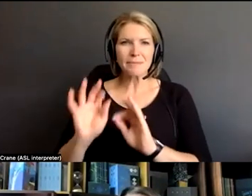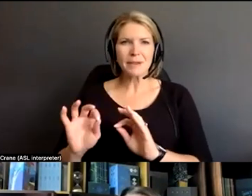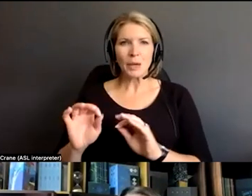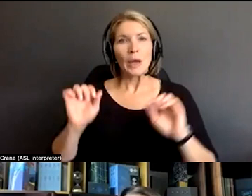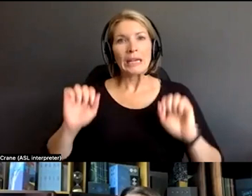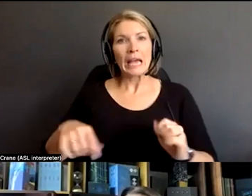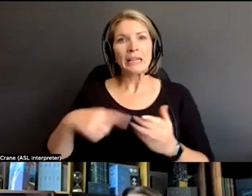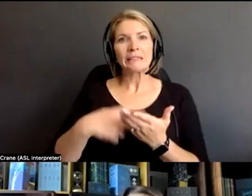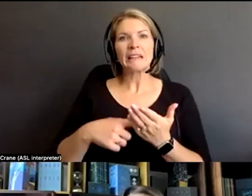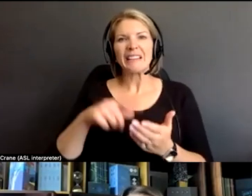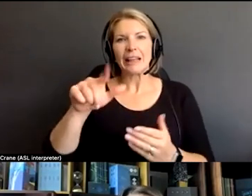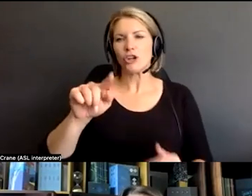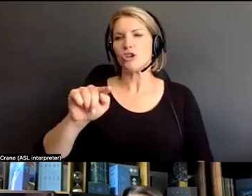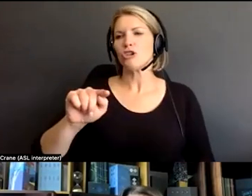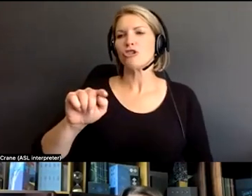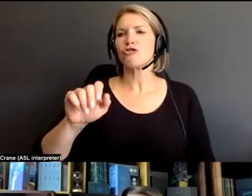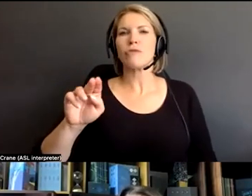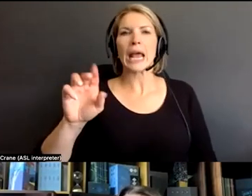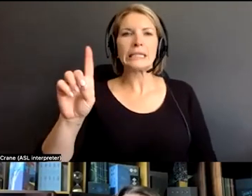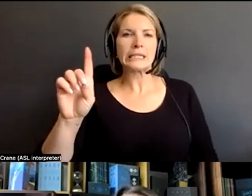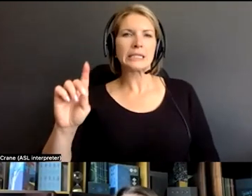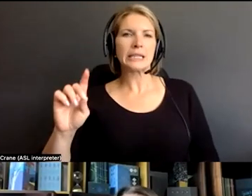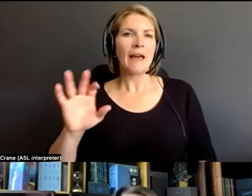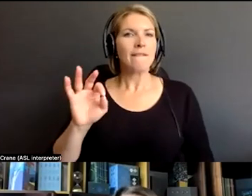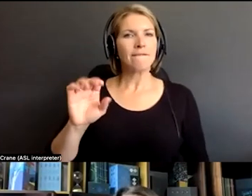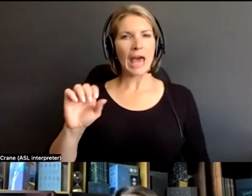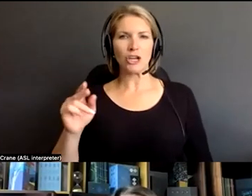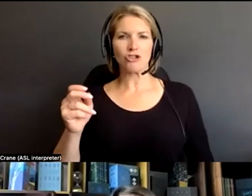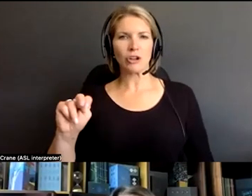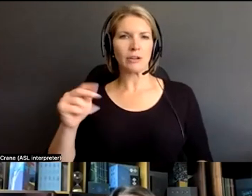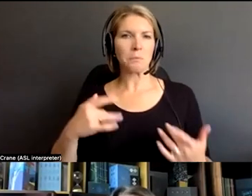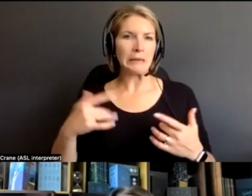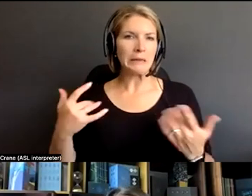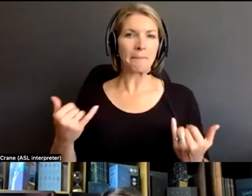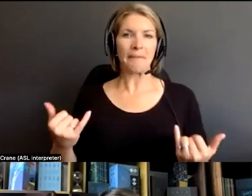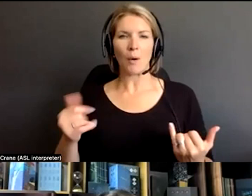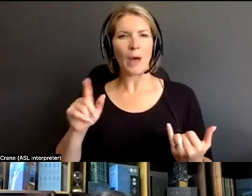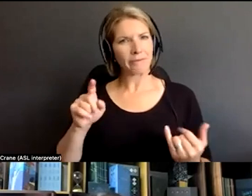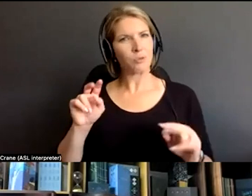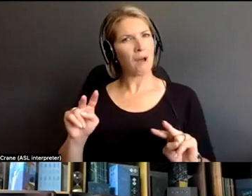later. But Natalie, I thought we'd come to you next. Do you have any general design principles? Is there any